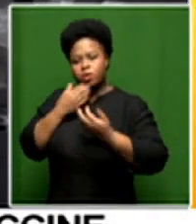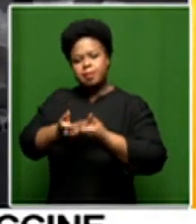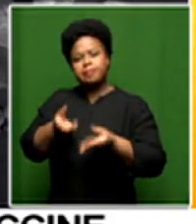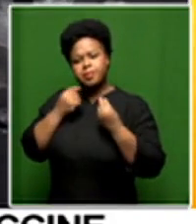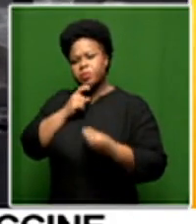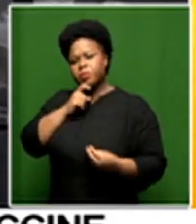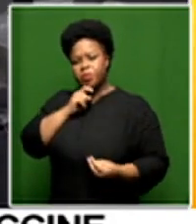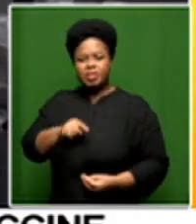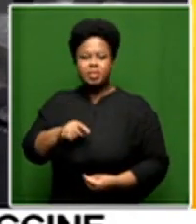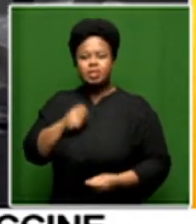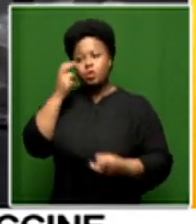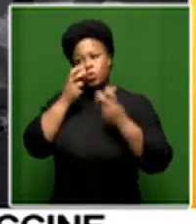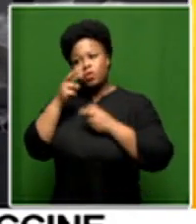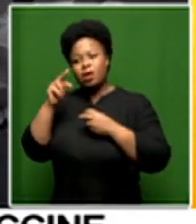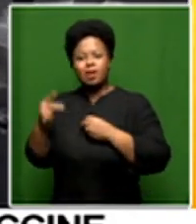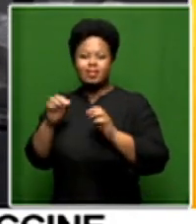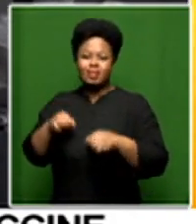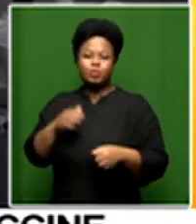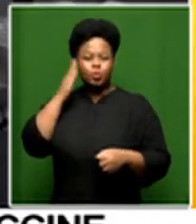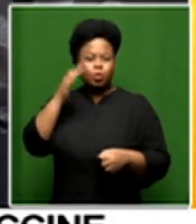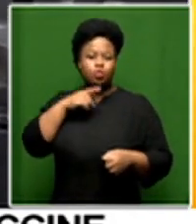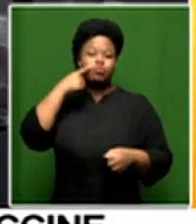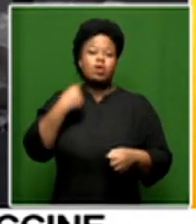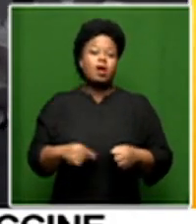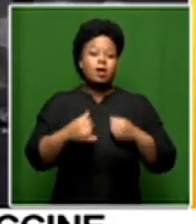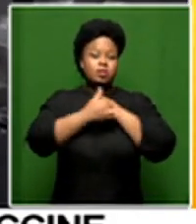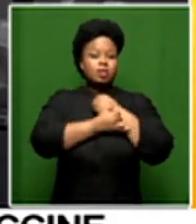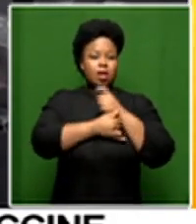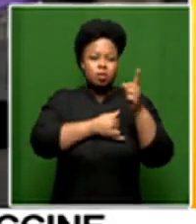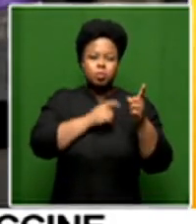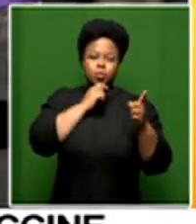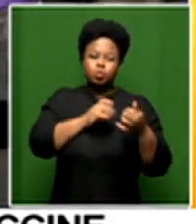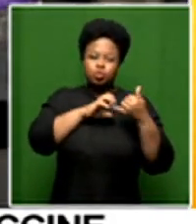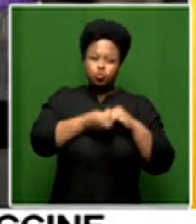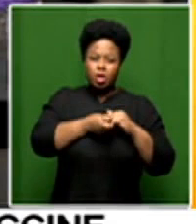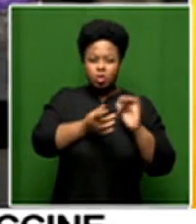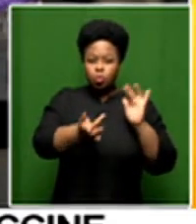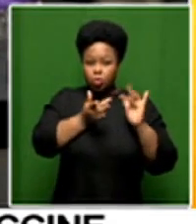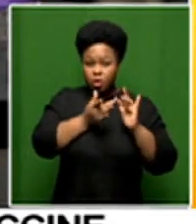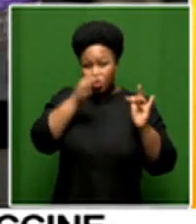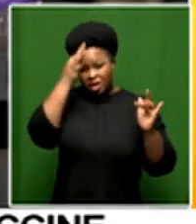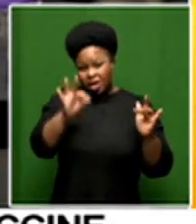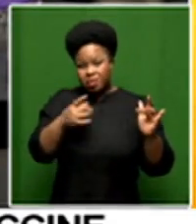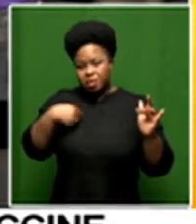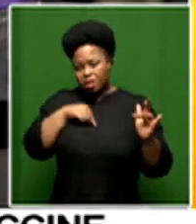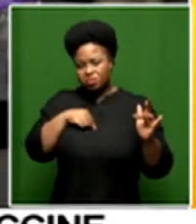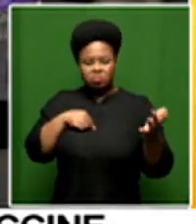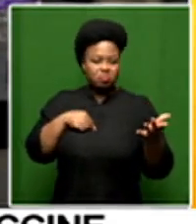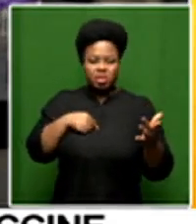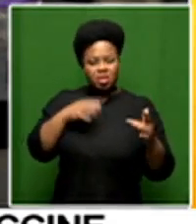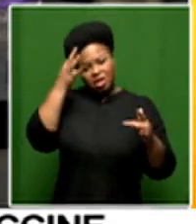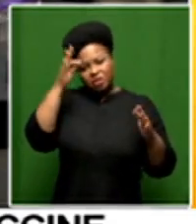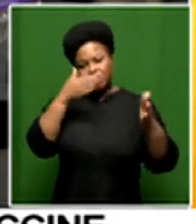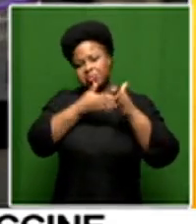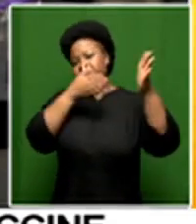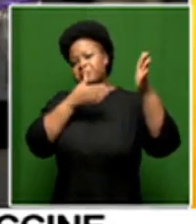searching for others. So the issue is we know that Russia has been attempting to talk to our government, but the doors of our government have been